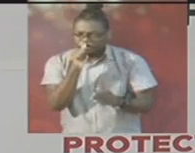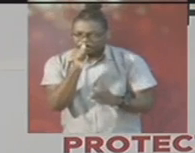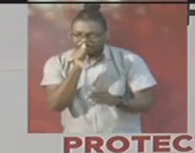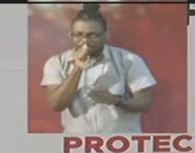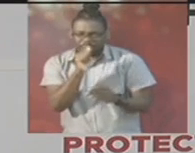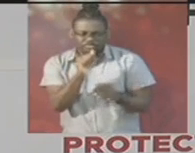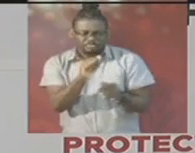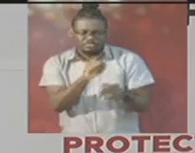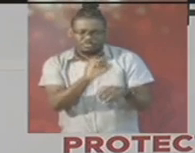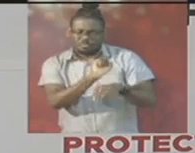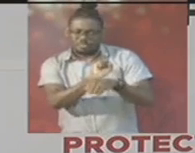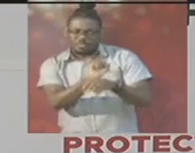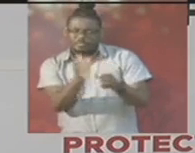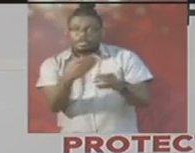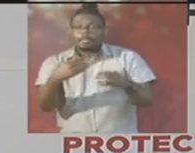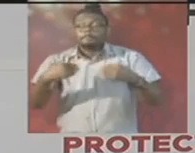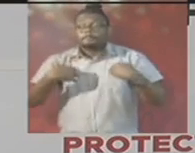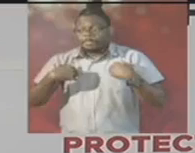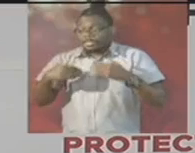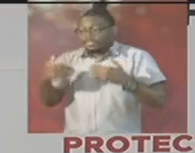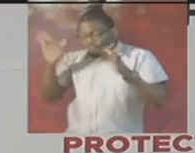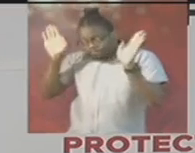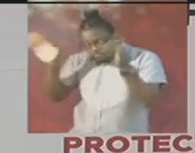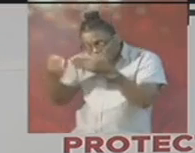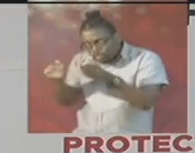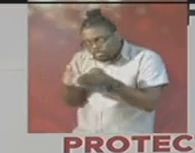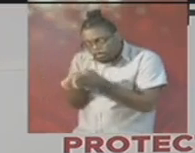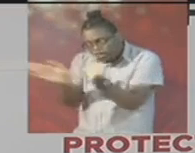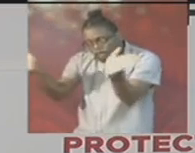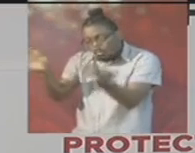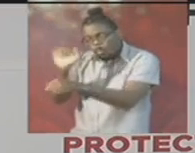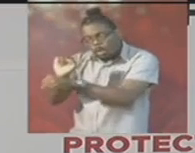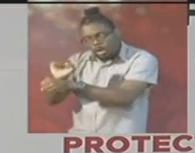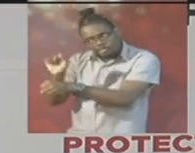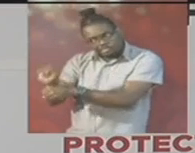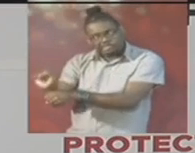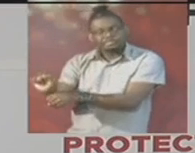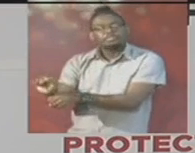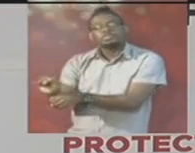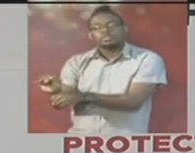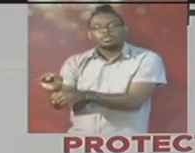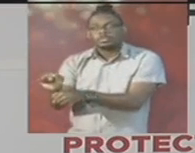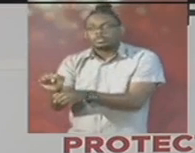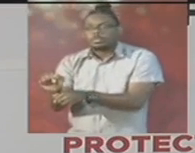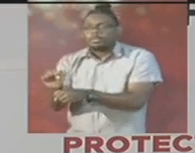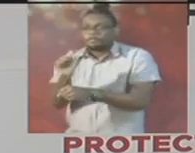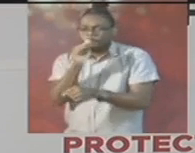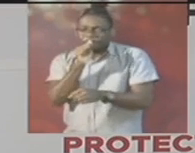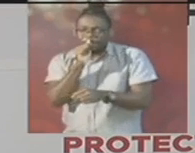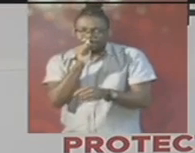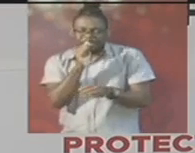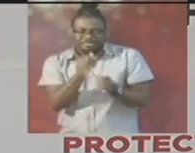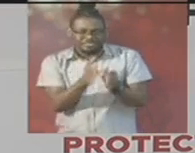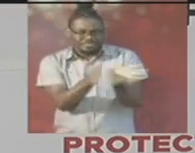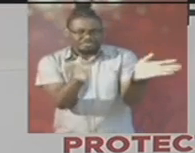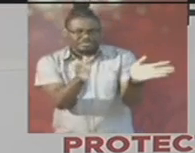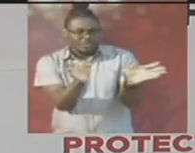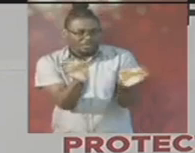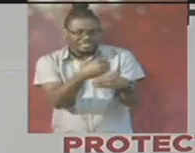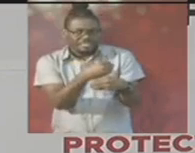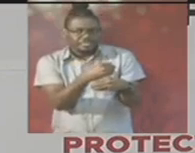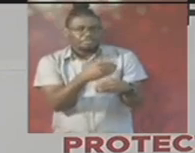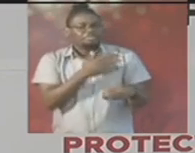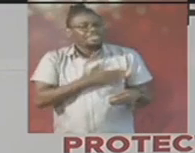to the public sector, but we appeal to the private sector to maintain the vigilance that you have